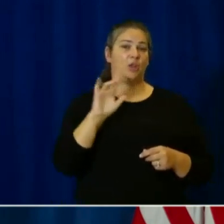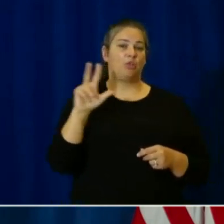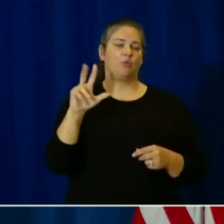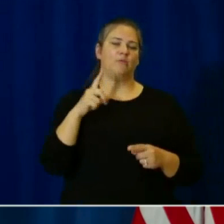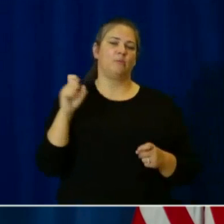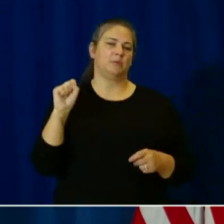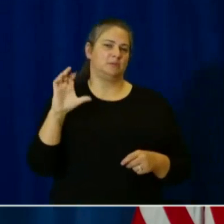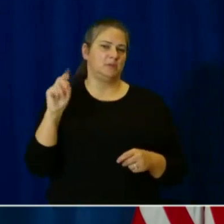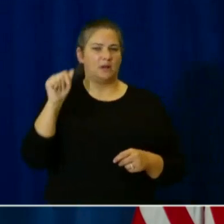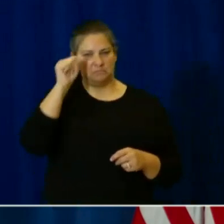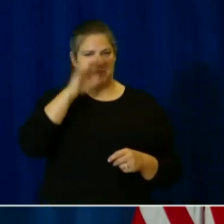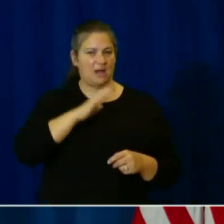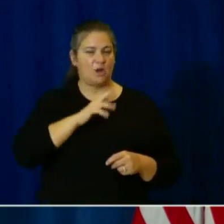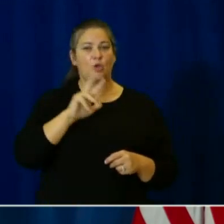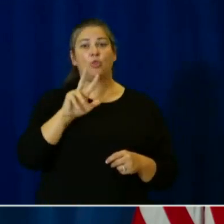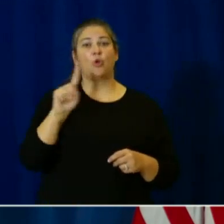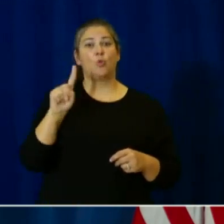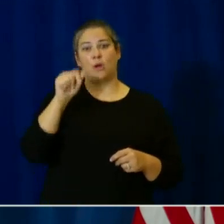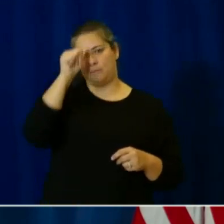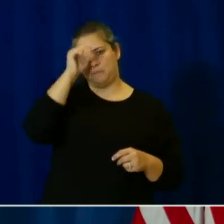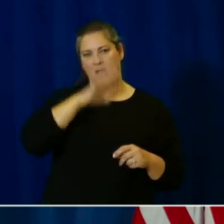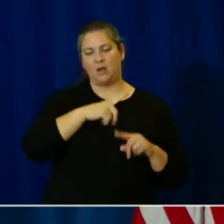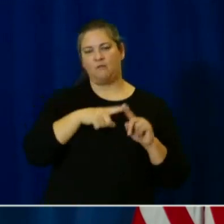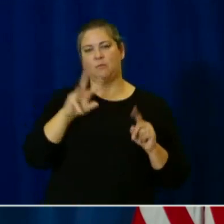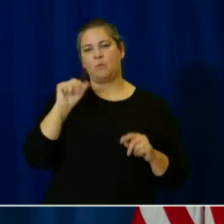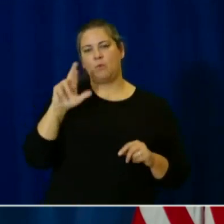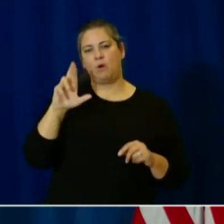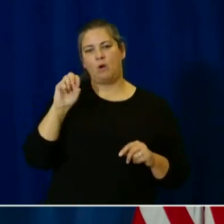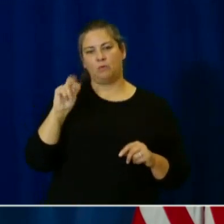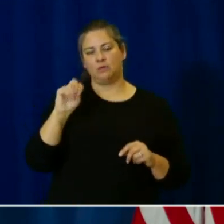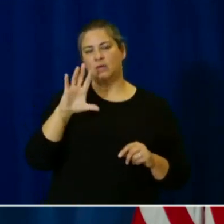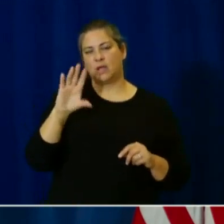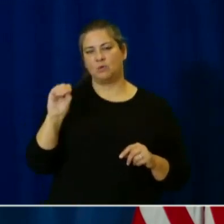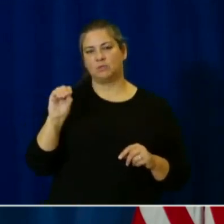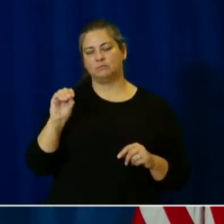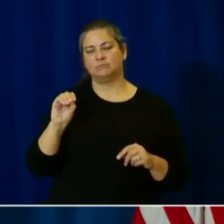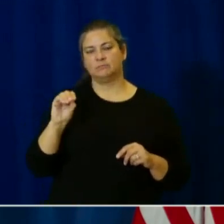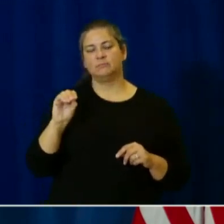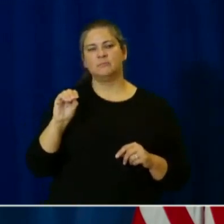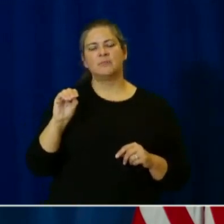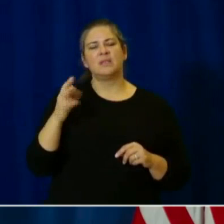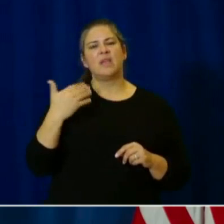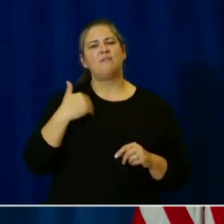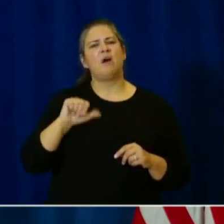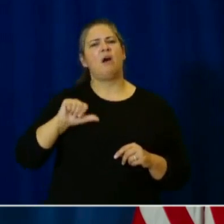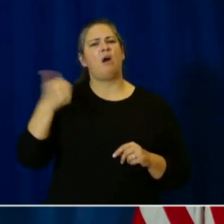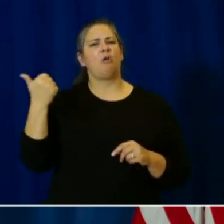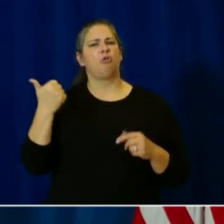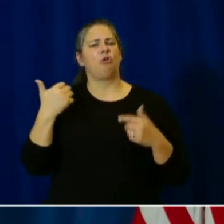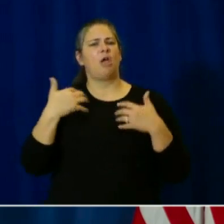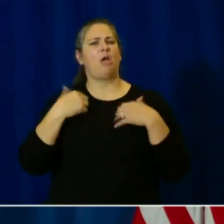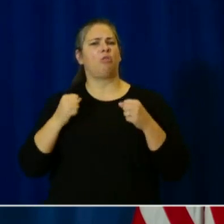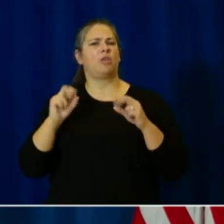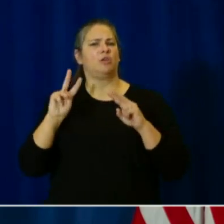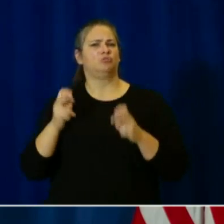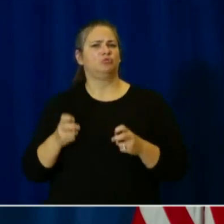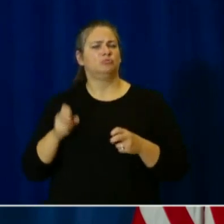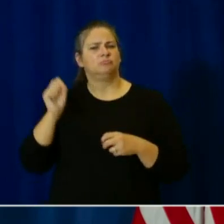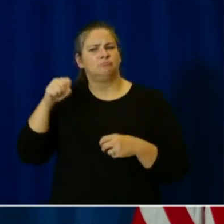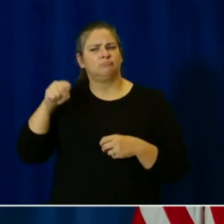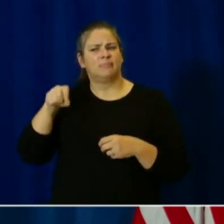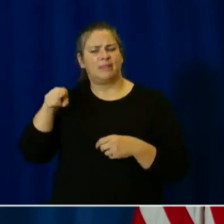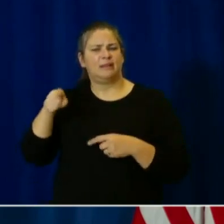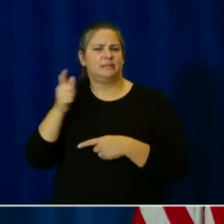Scott, and a 31-year-old man from Warren County. And there are certainly other health conditions that individual